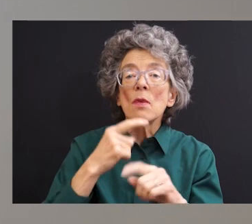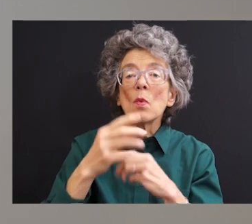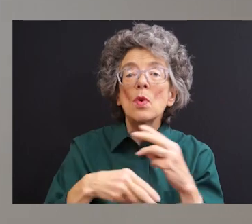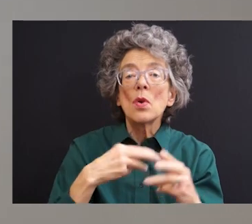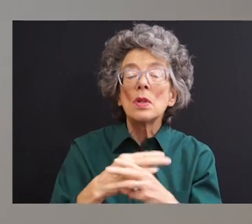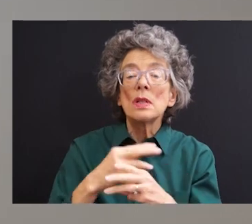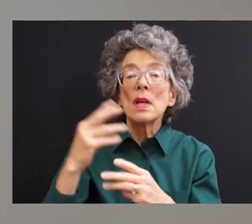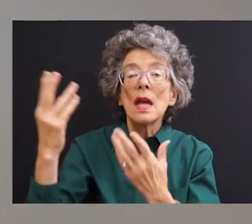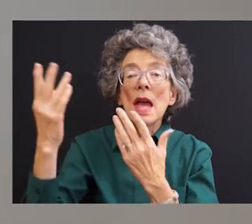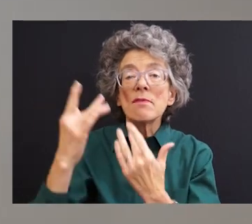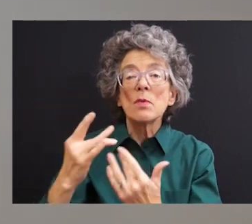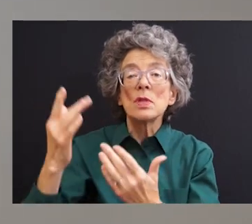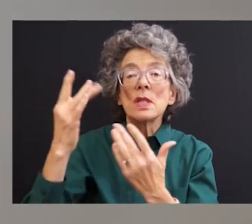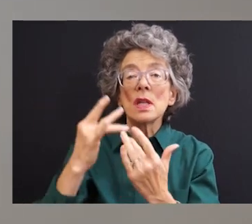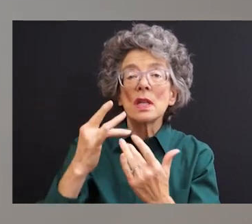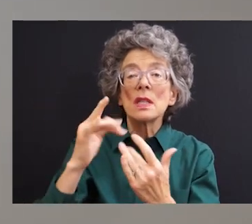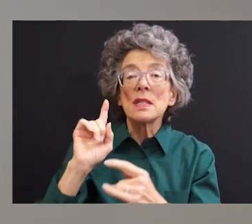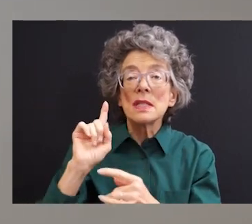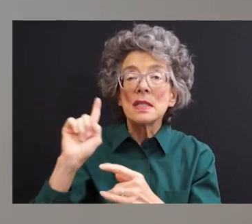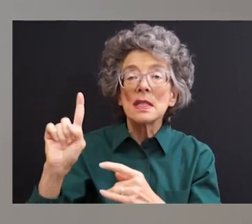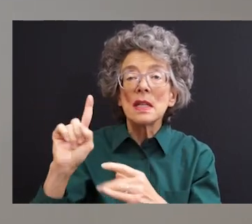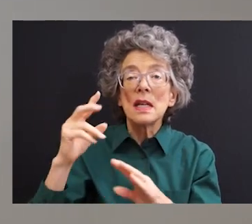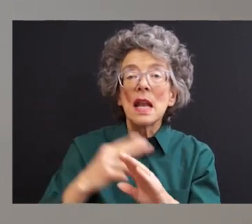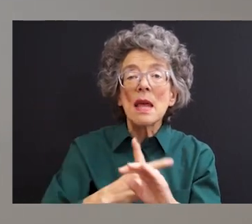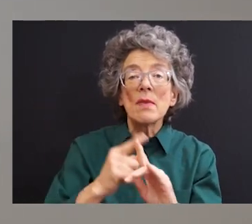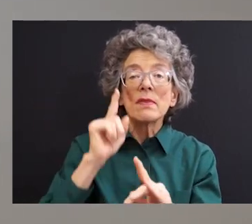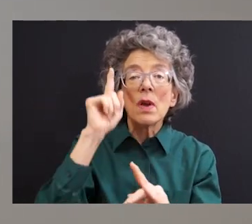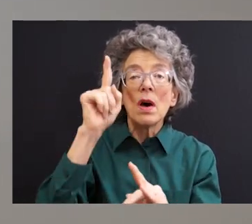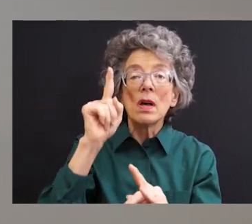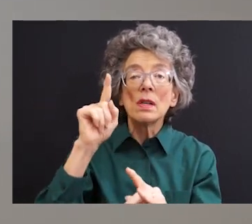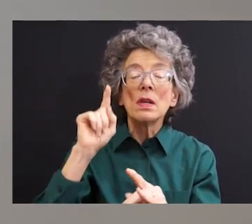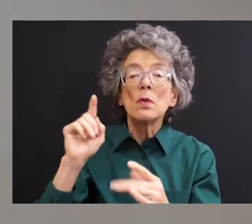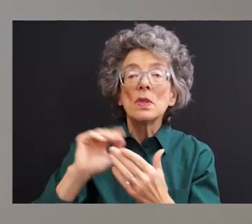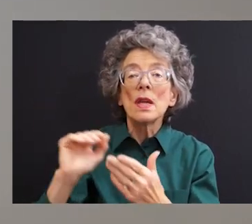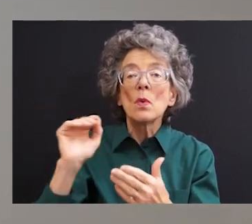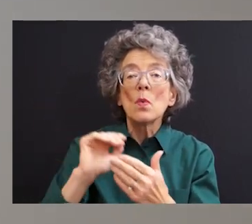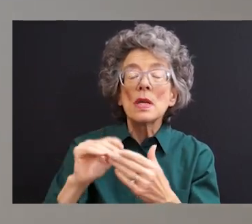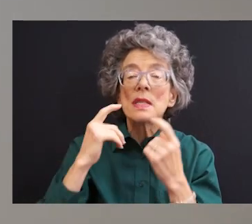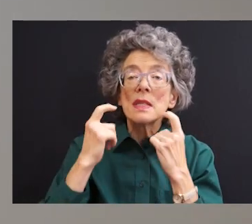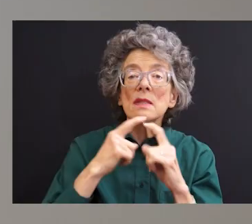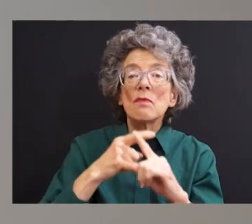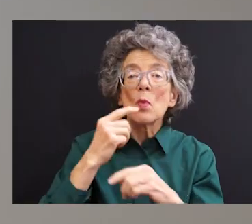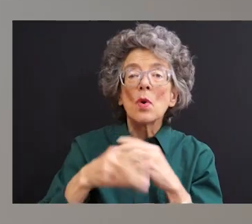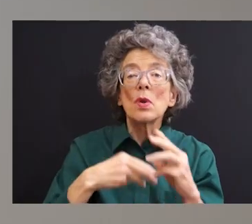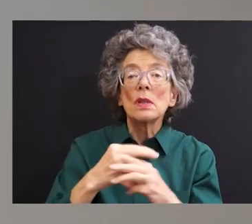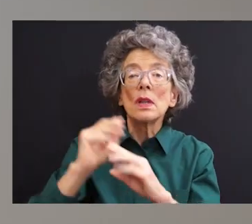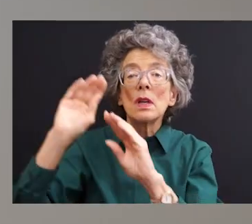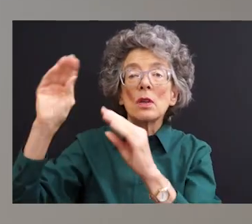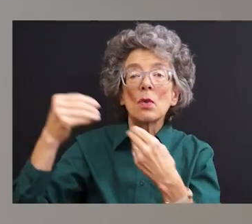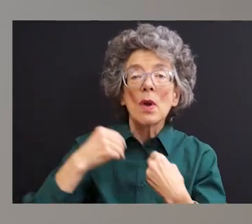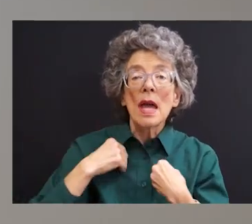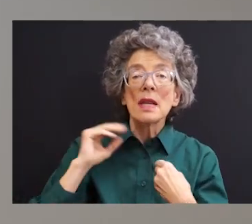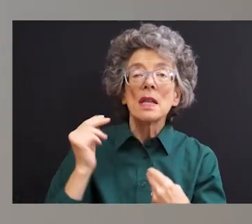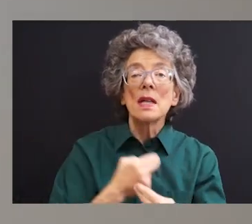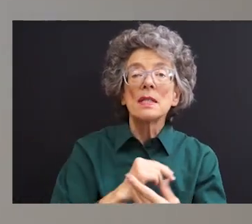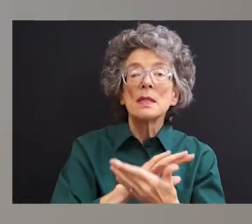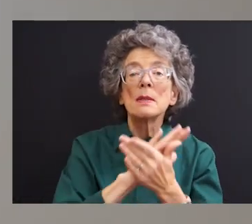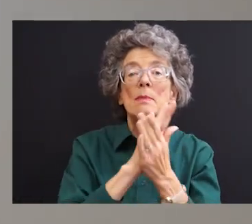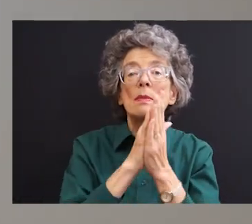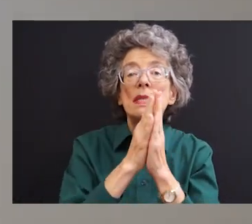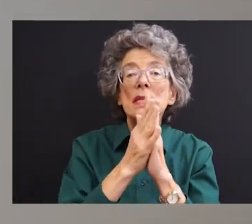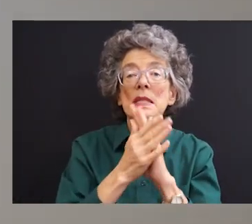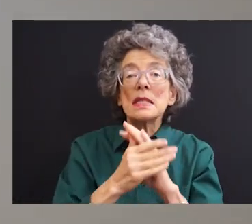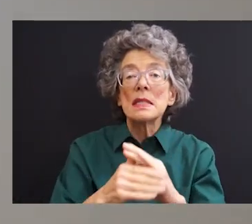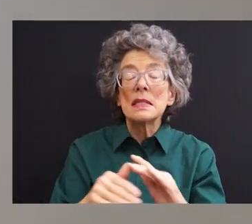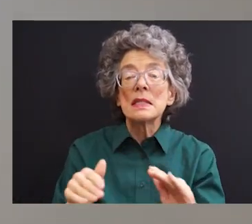the sins of the world. Have mercy on us, Lamb of God. You take away the sins of the world. Grant us